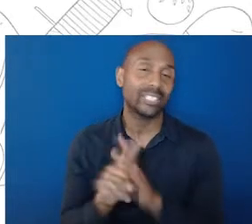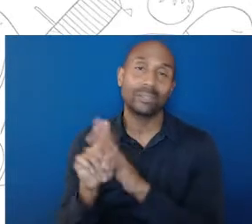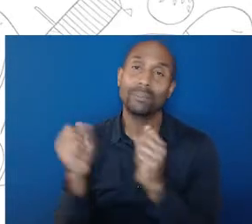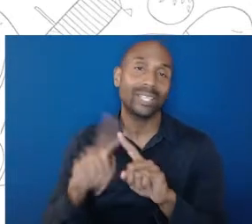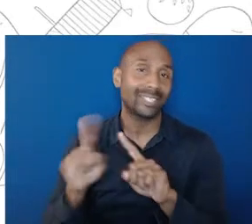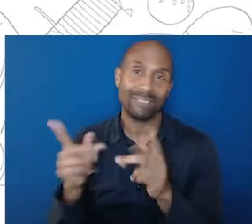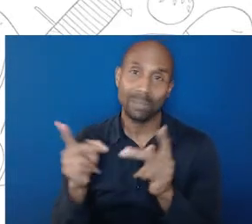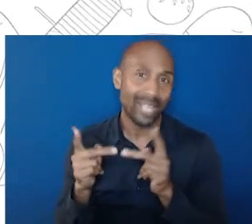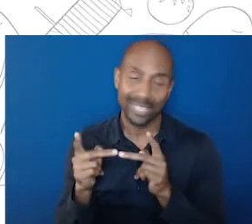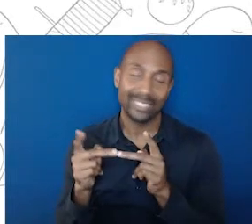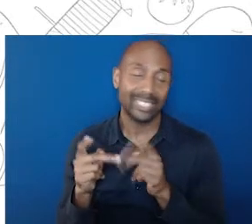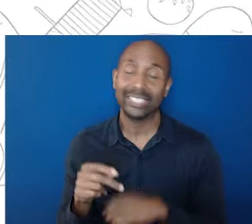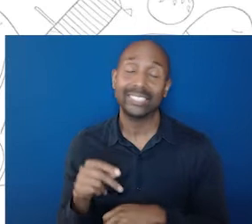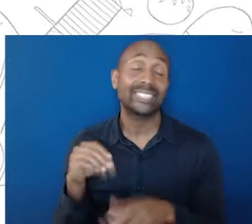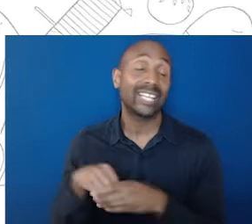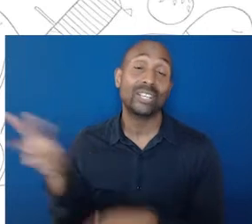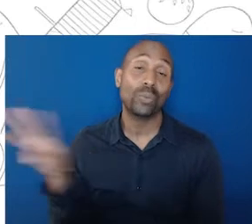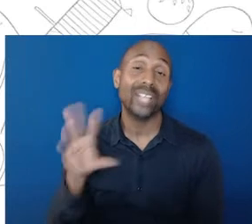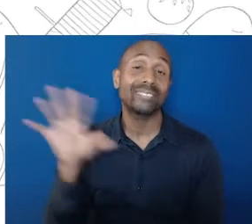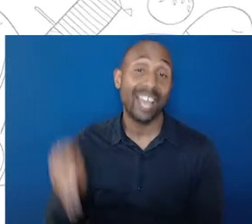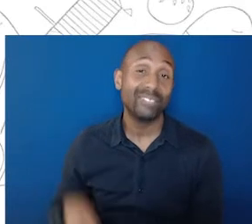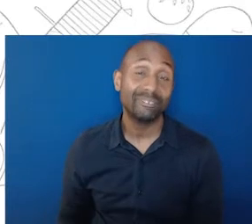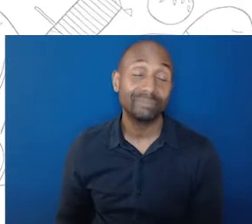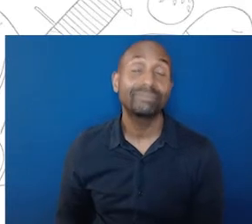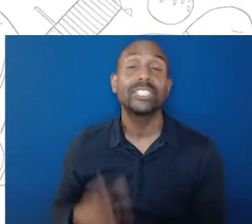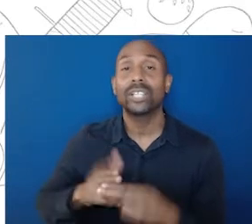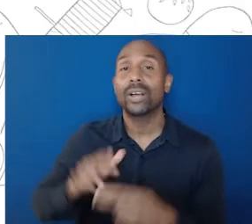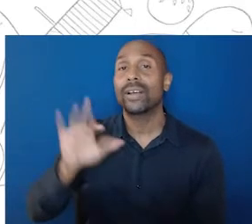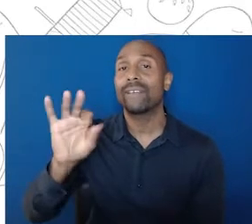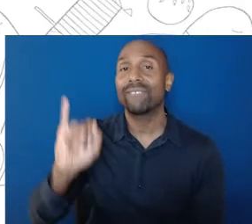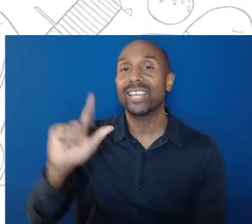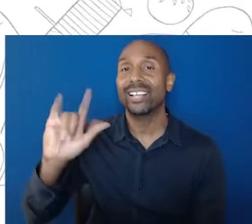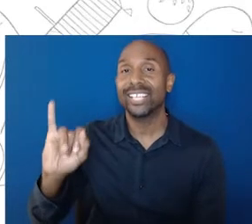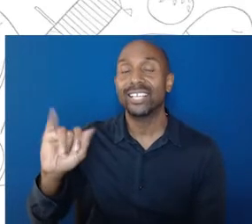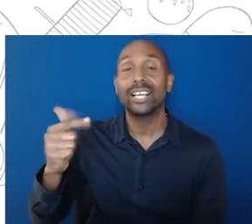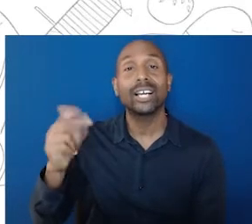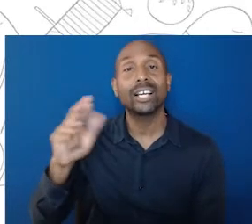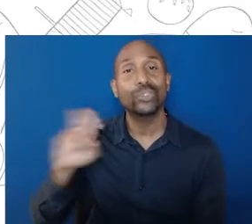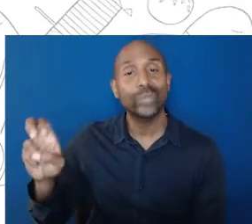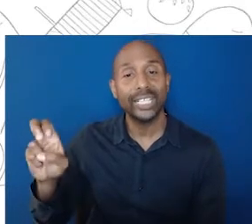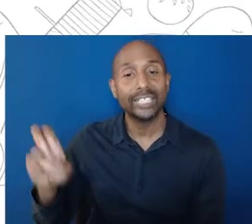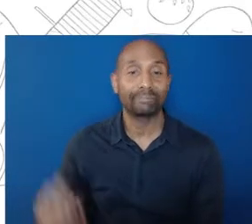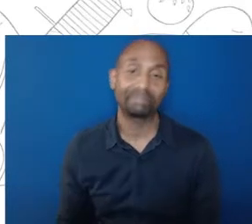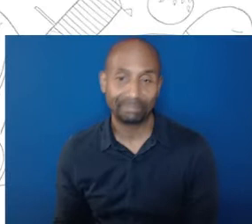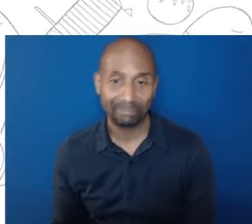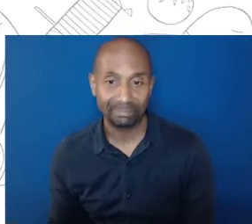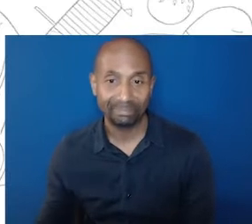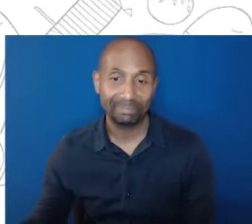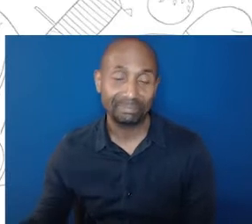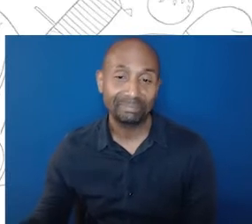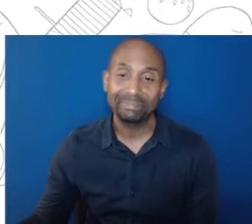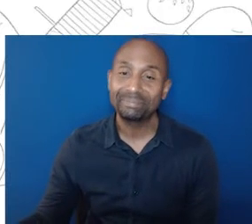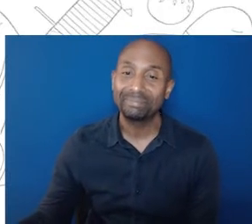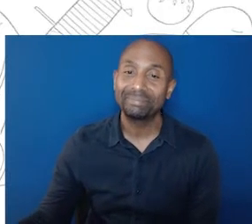in many places in West Africa, is filigree. And actually, one of the slides that